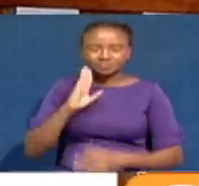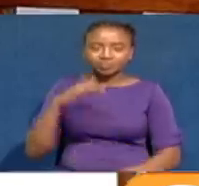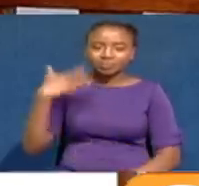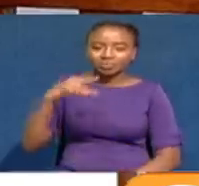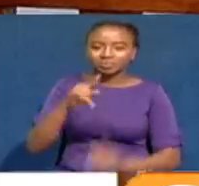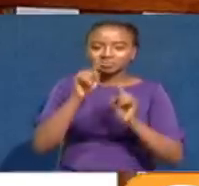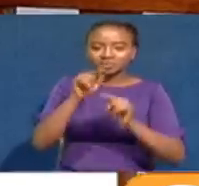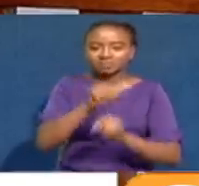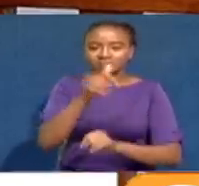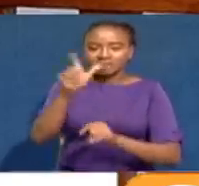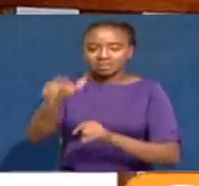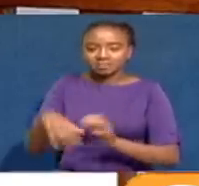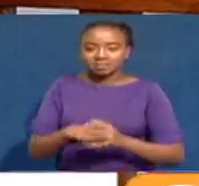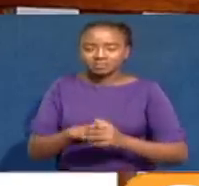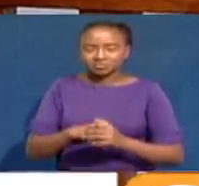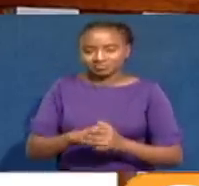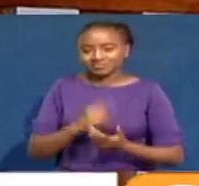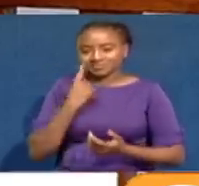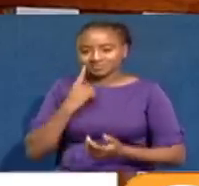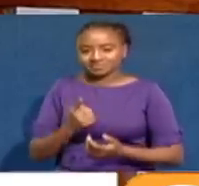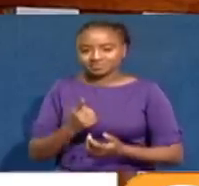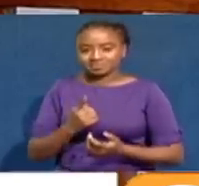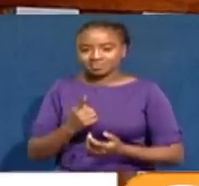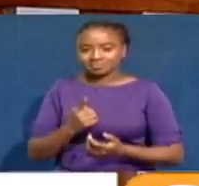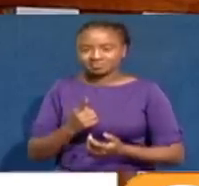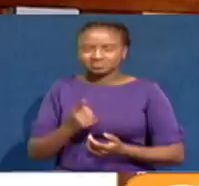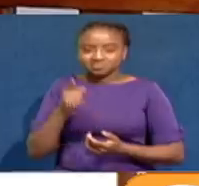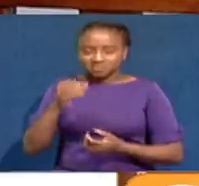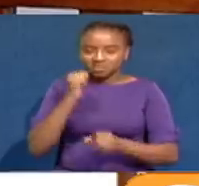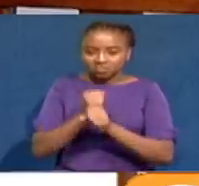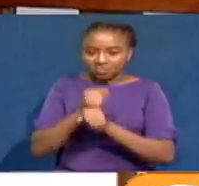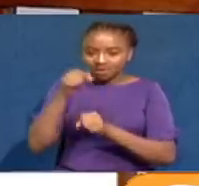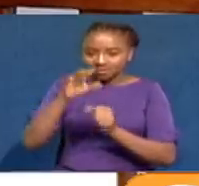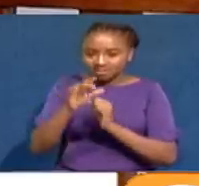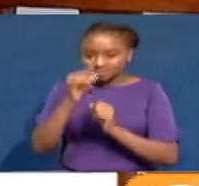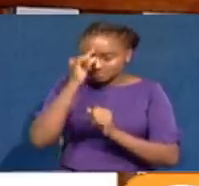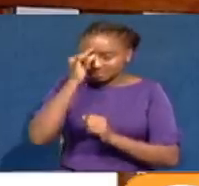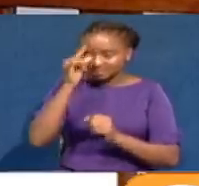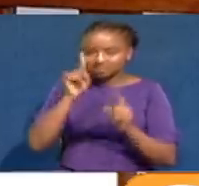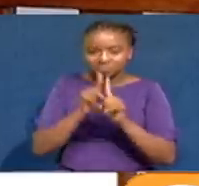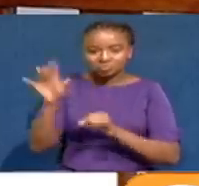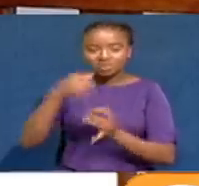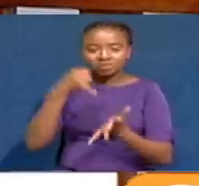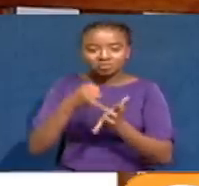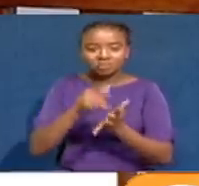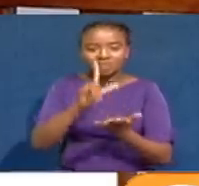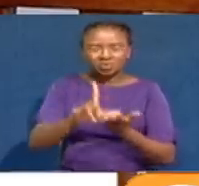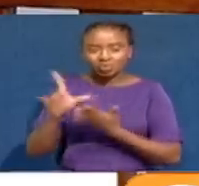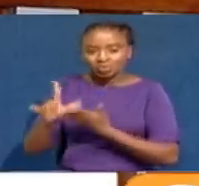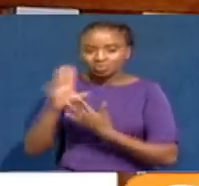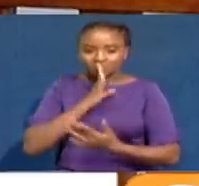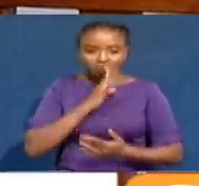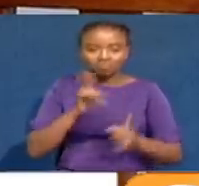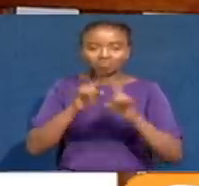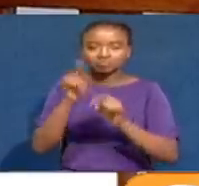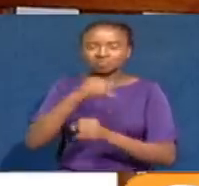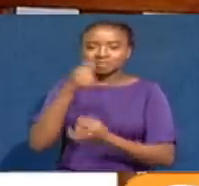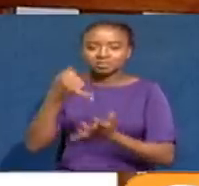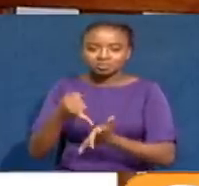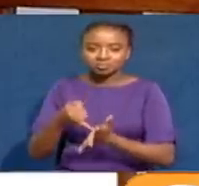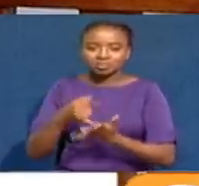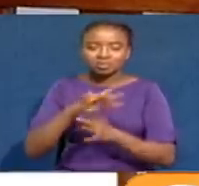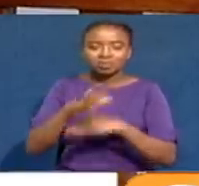SBE. That is the syndrome they are suffering from. They have been in this government. They have been part of all this borrowing. They have been part of those projects. When